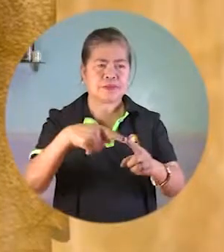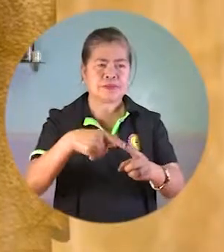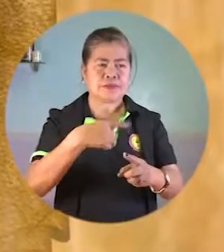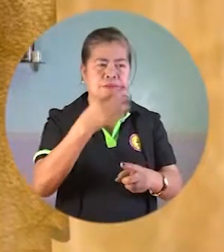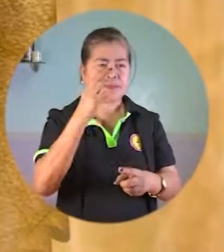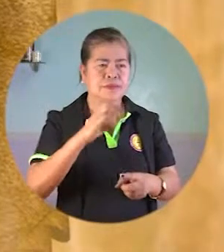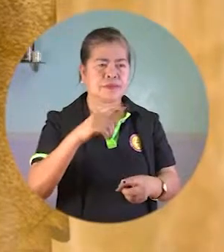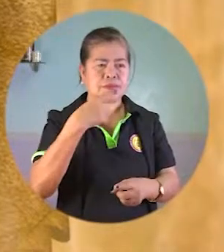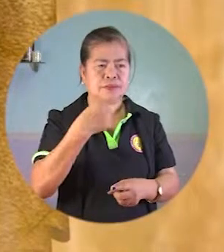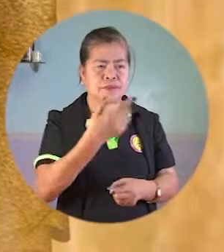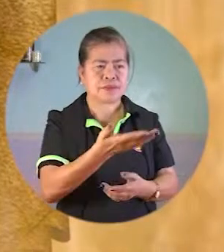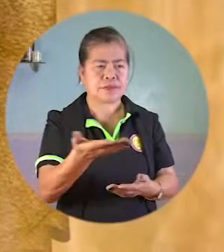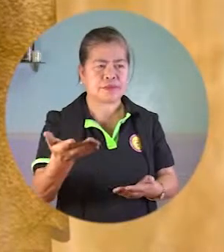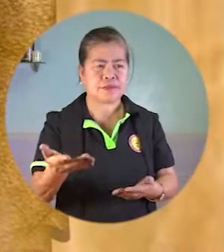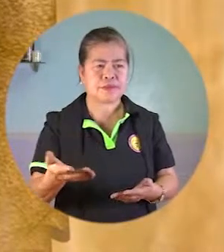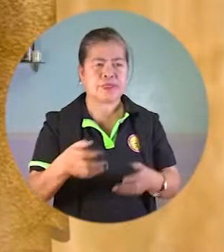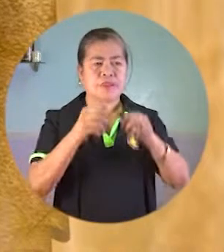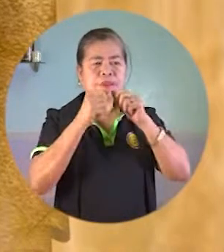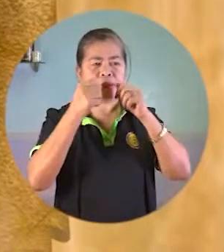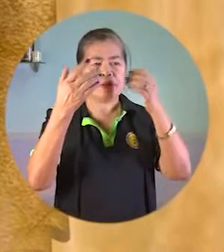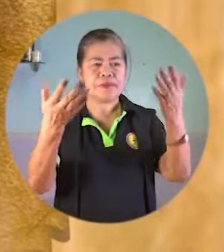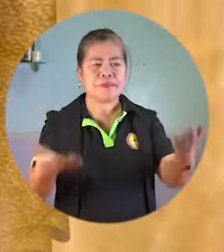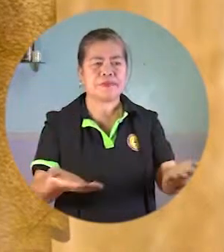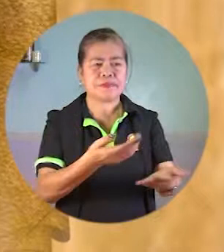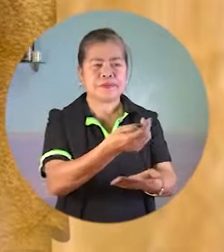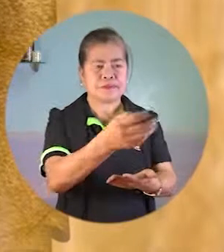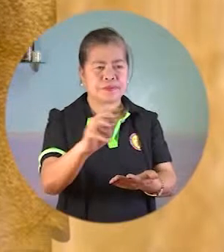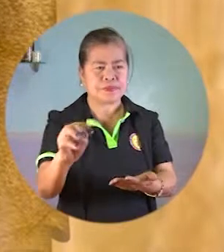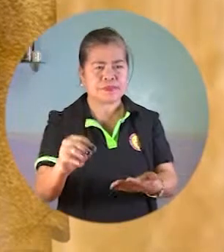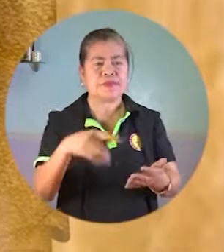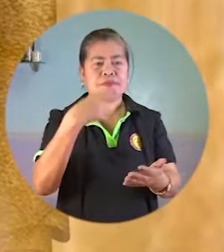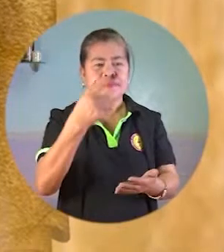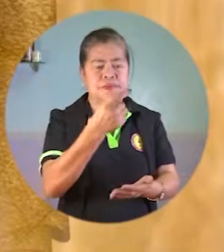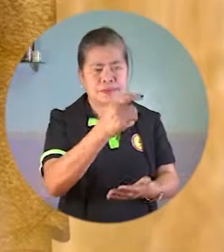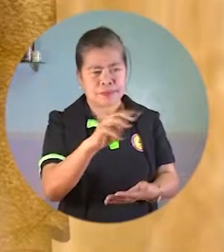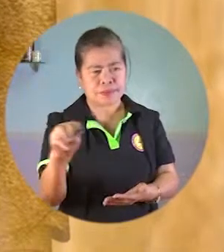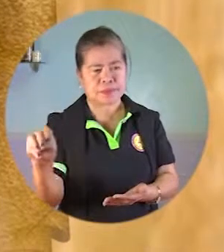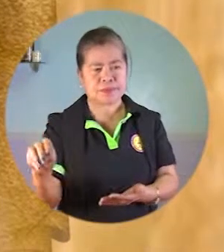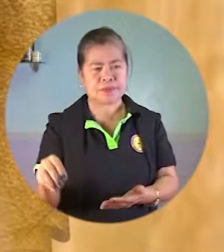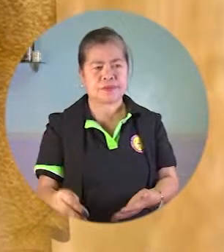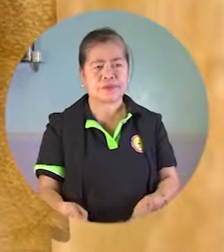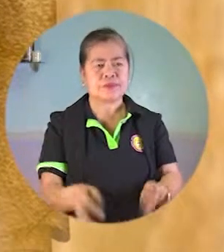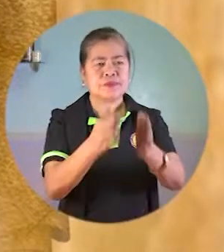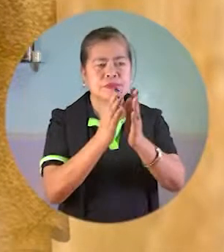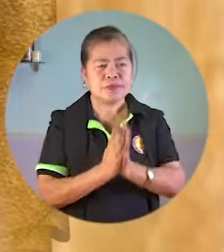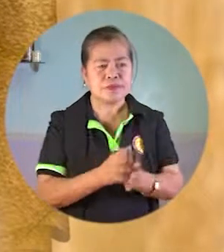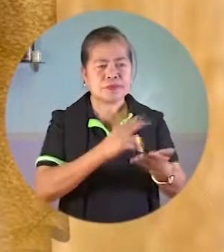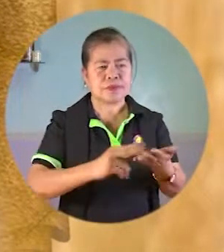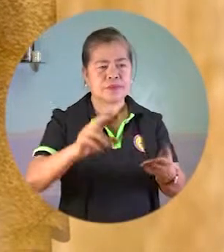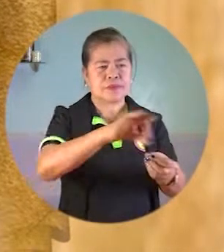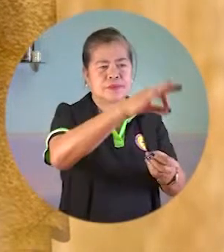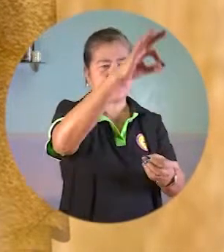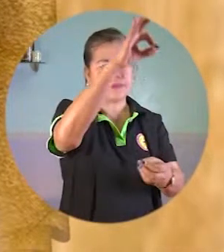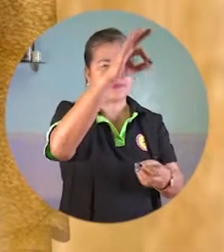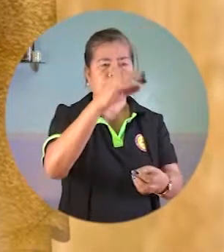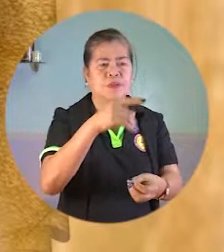And when he had said this, he breathed on them and said to them, "Receive